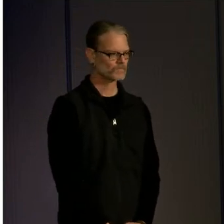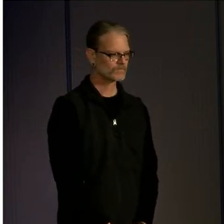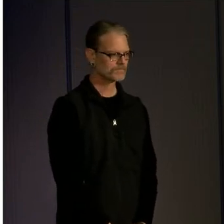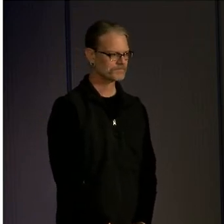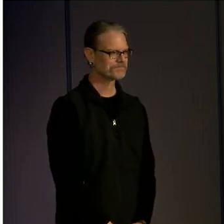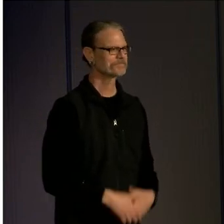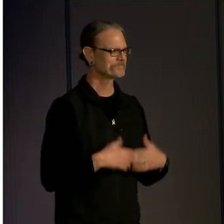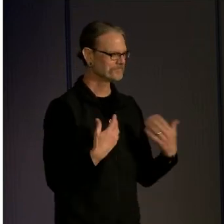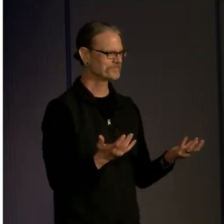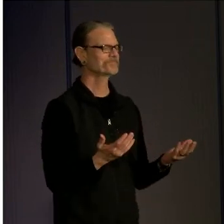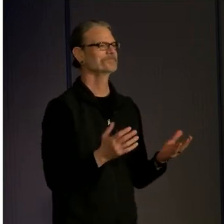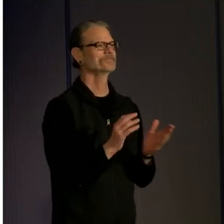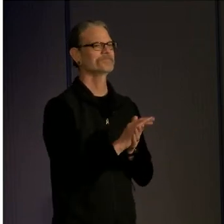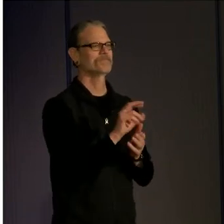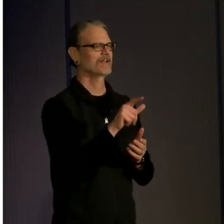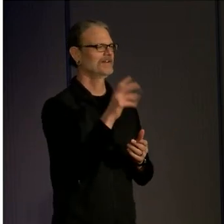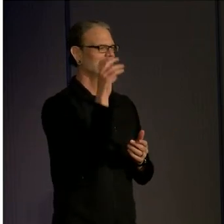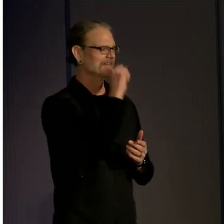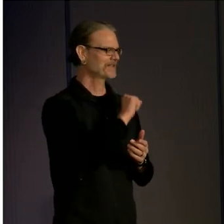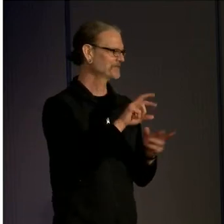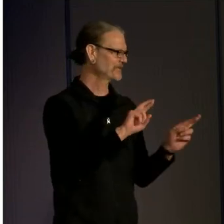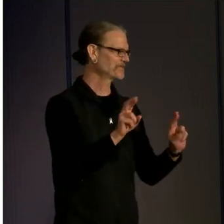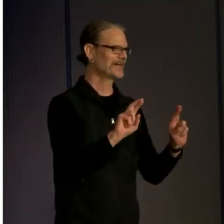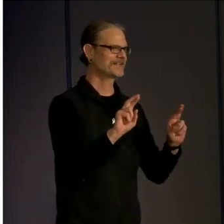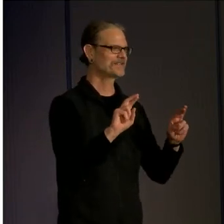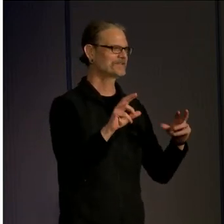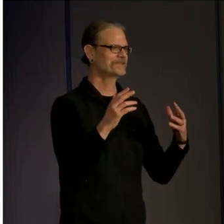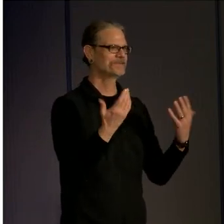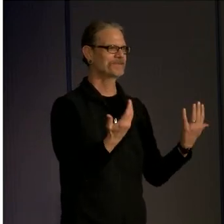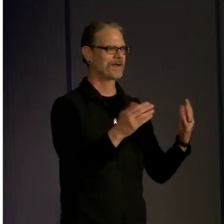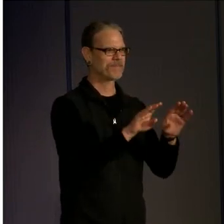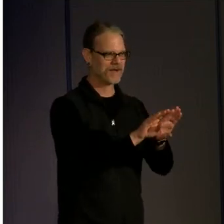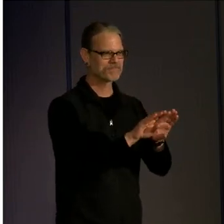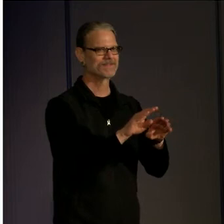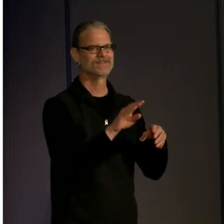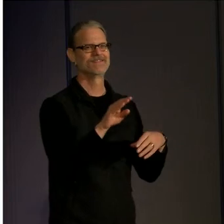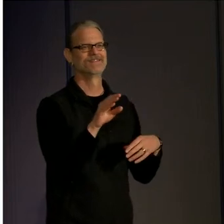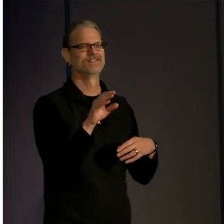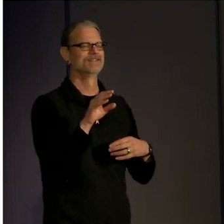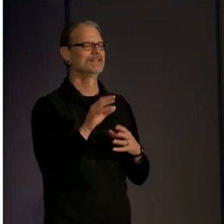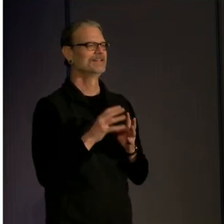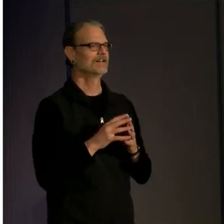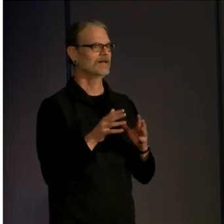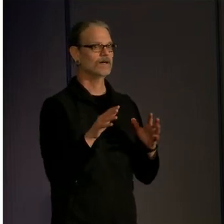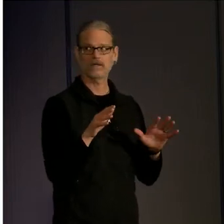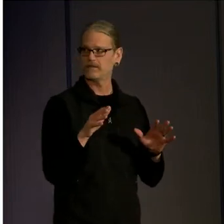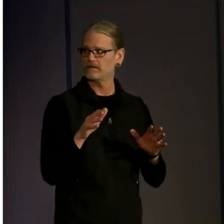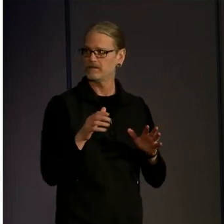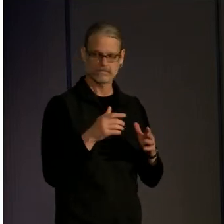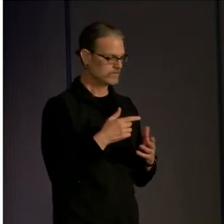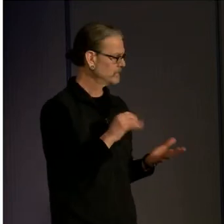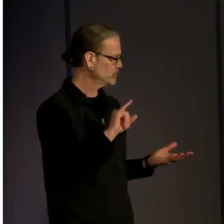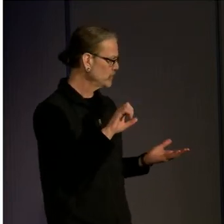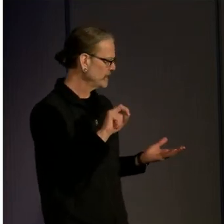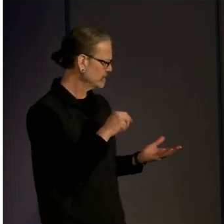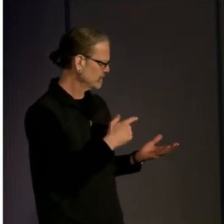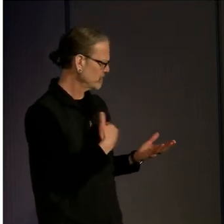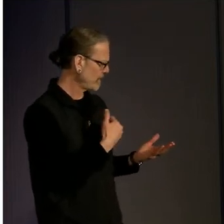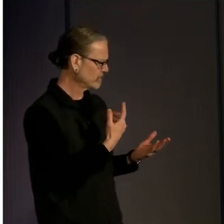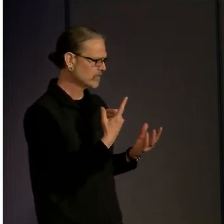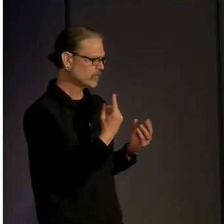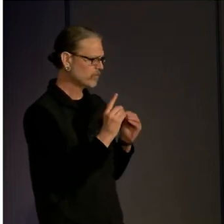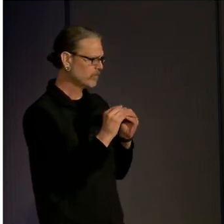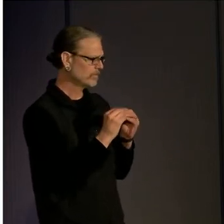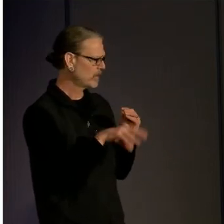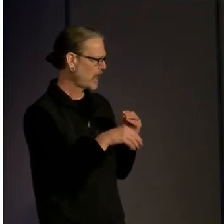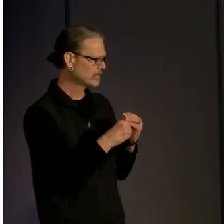With that, Jennison, we're ready to wrap up and give people a few minutes back on their time. Did you have anything you wanted to add? No,